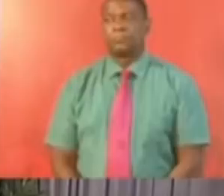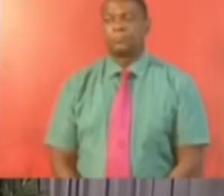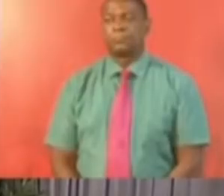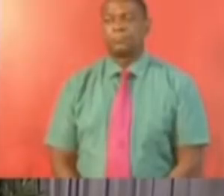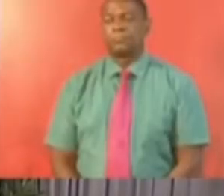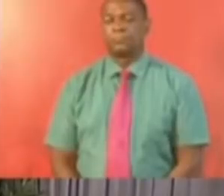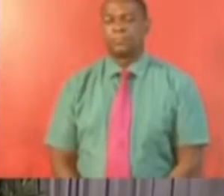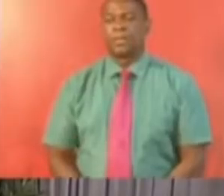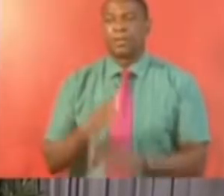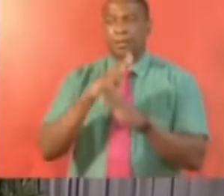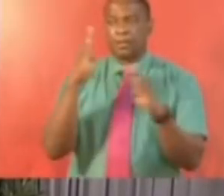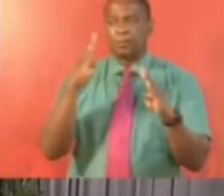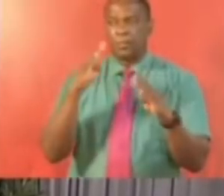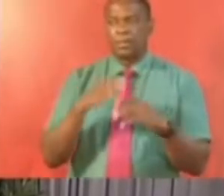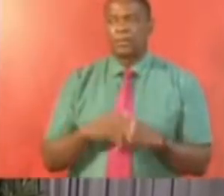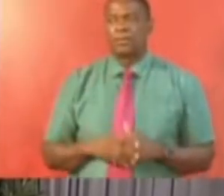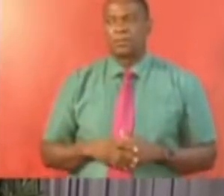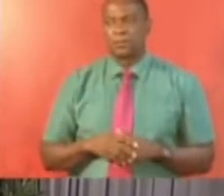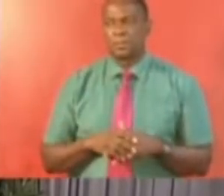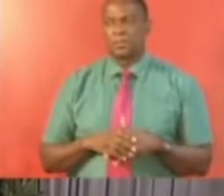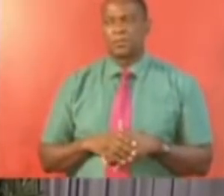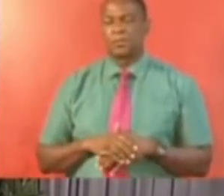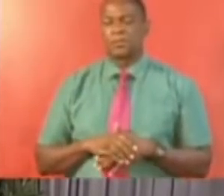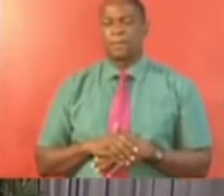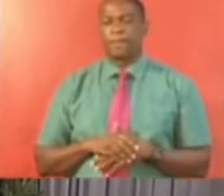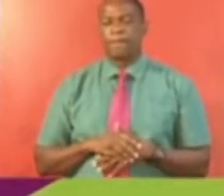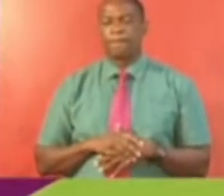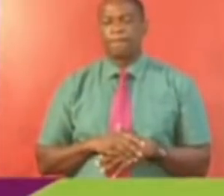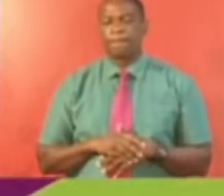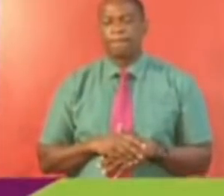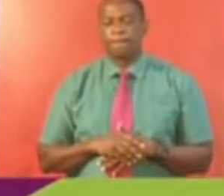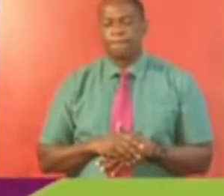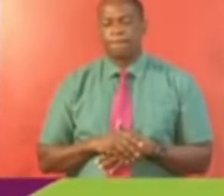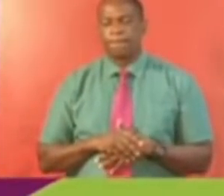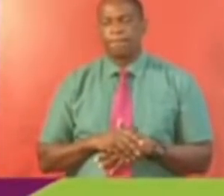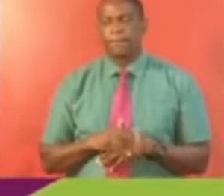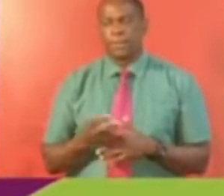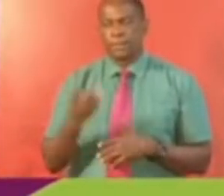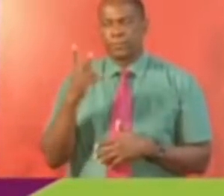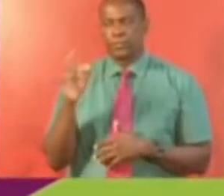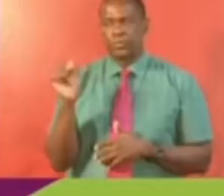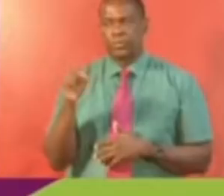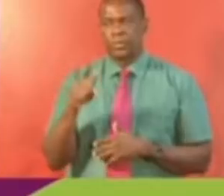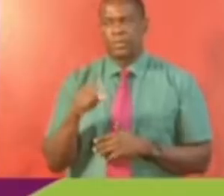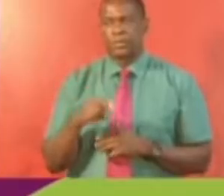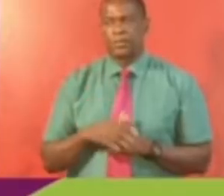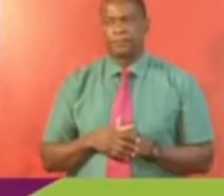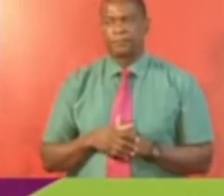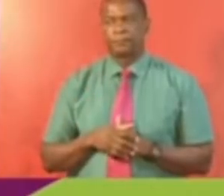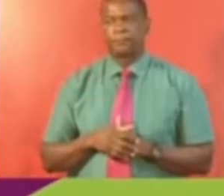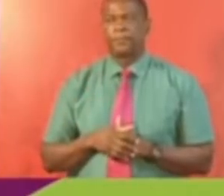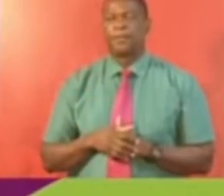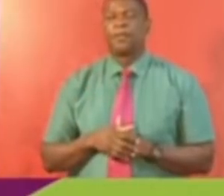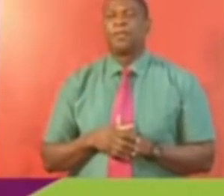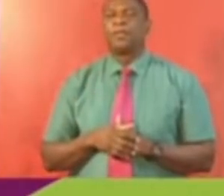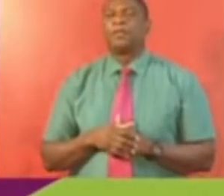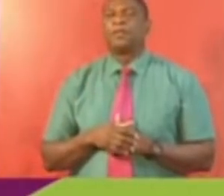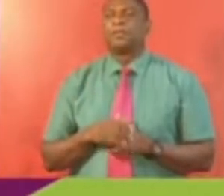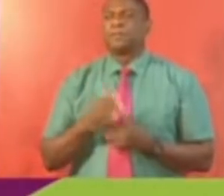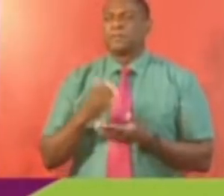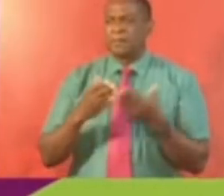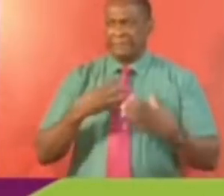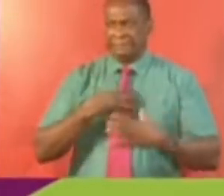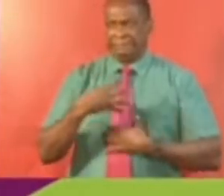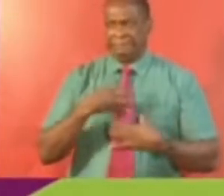Good morning, Vern Extavo, 91.9 FM. Just two questions. We've gotten some complaints from